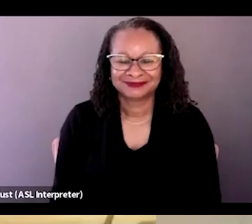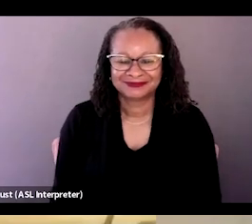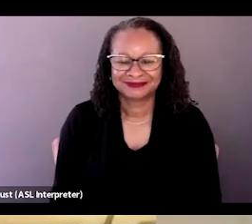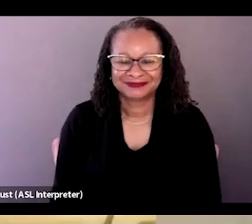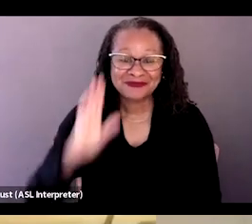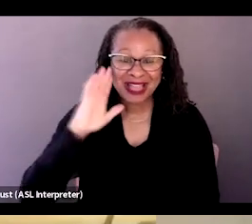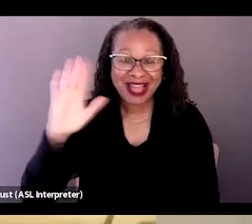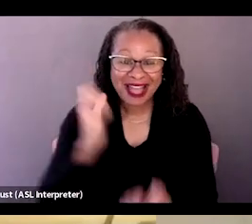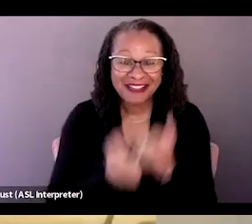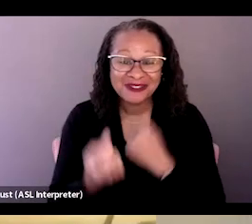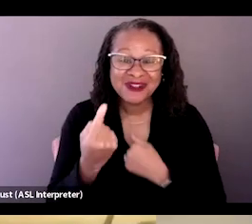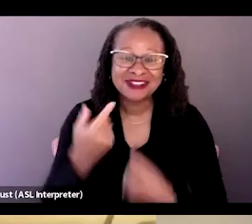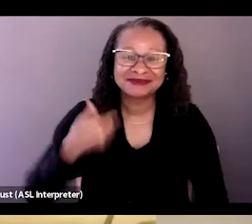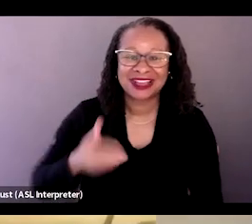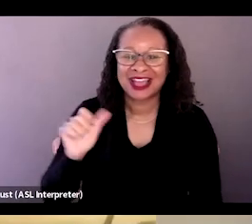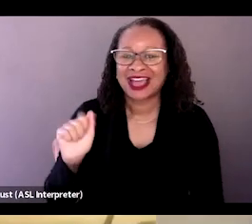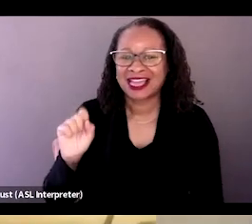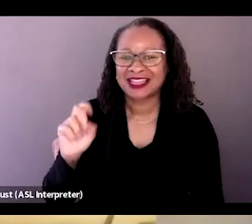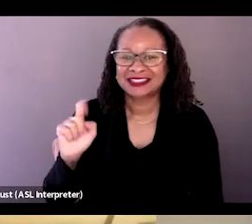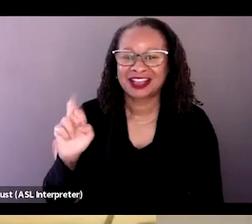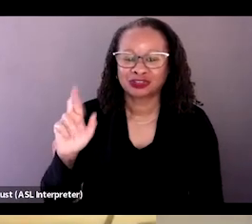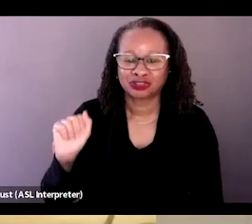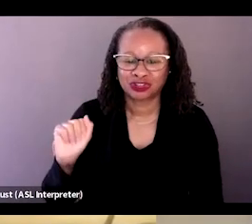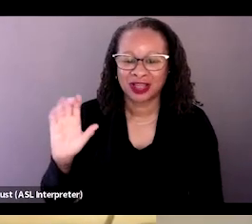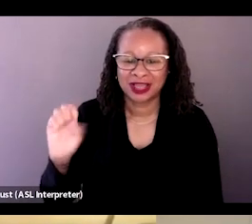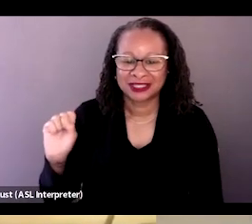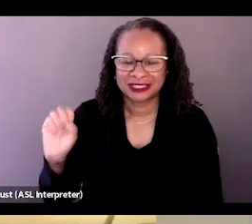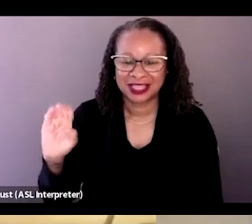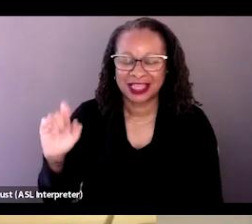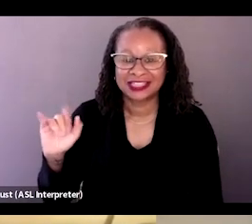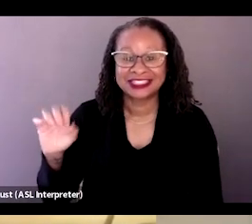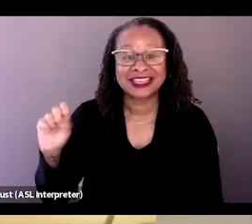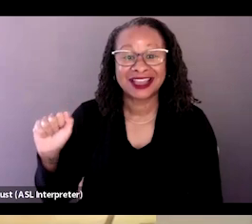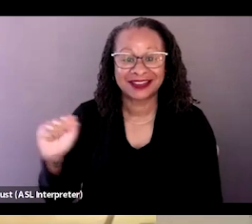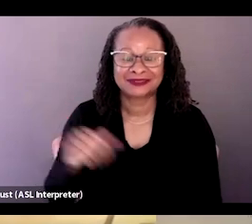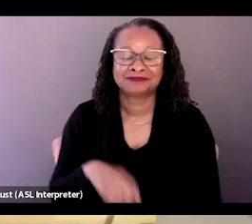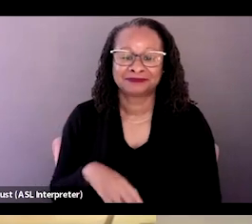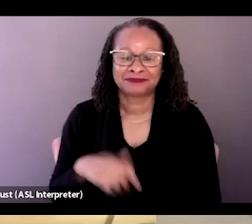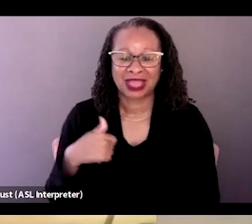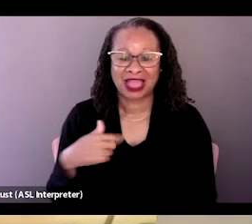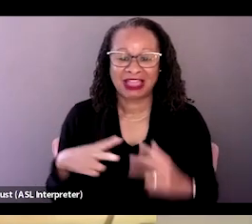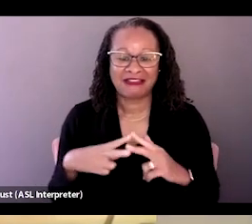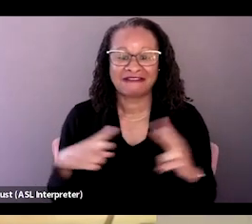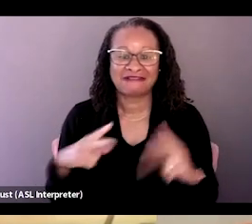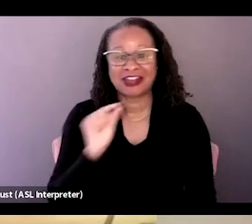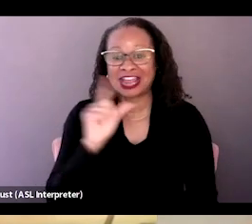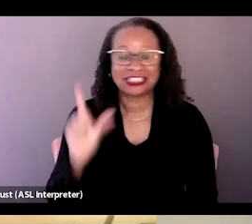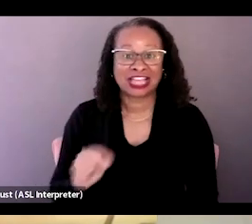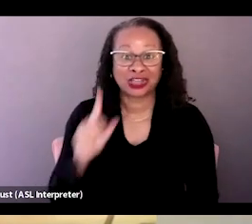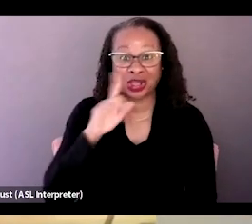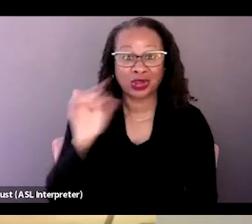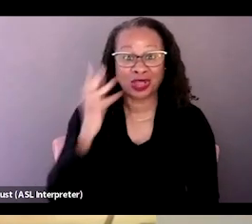Hi everyone, I am Alessandra Celesia and I am very Italian looking. I have